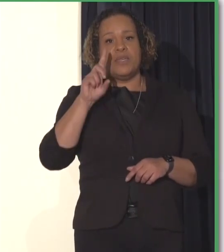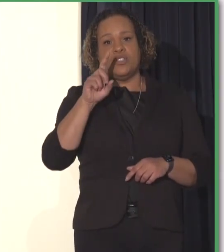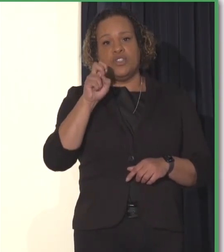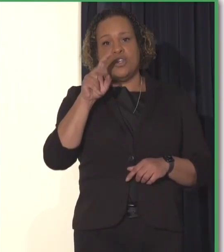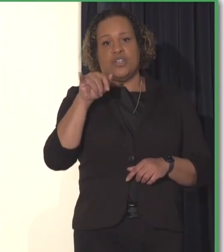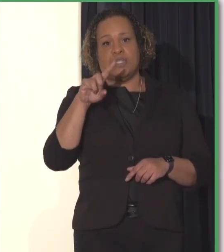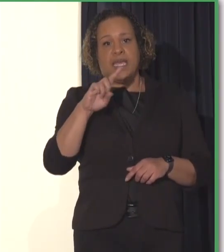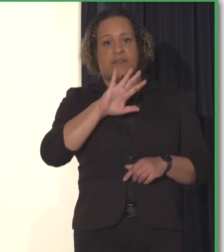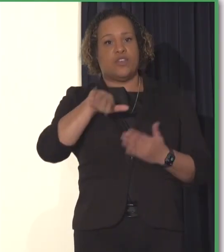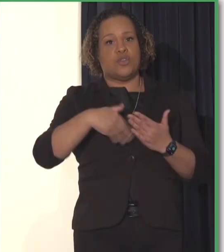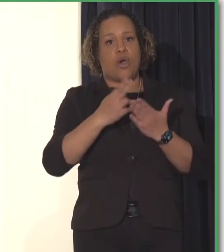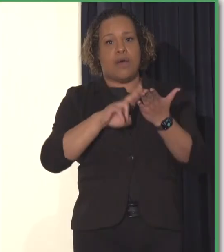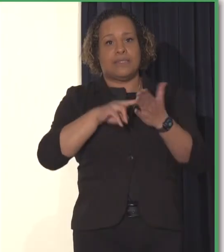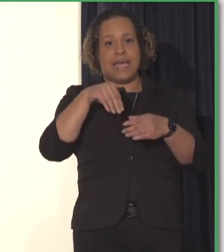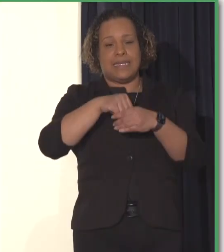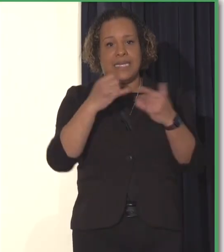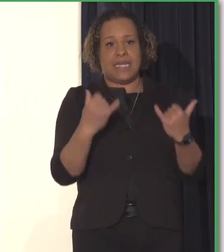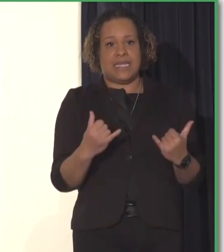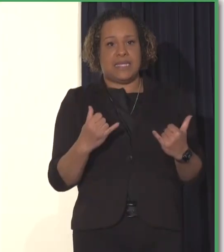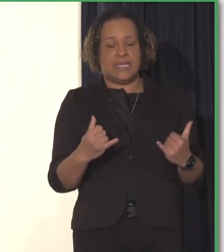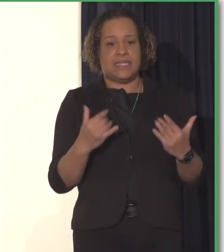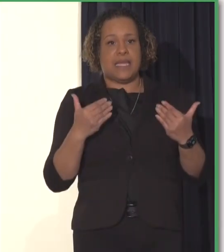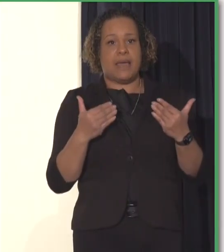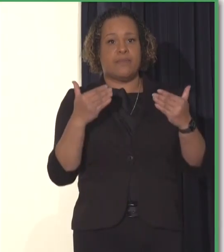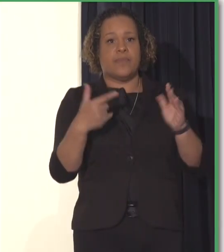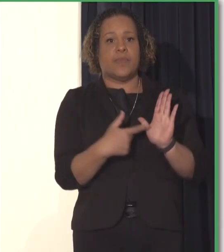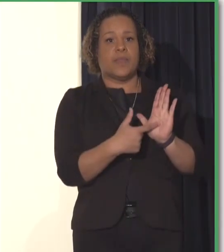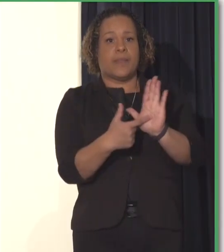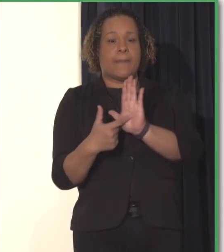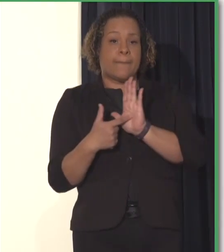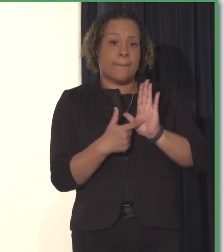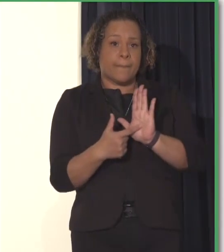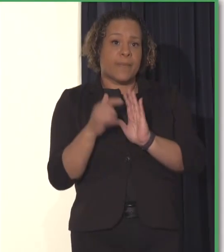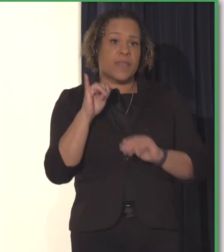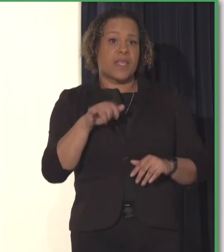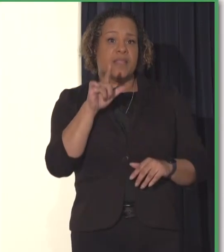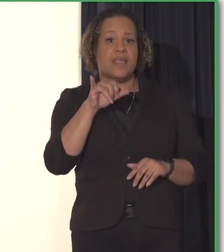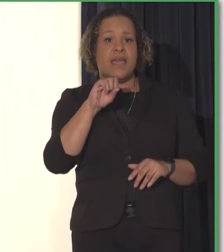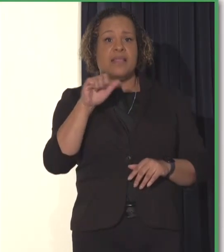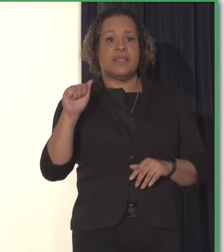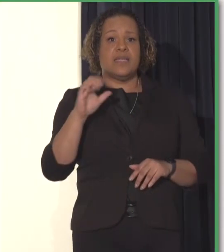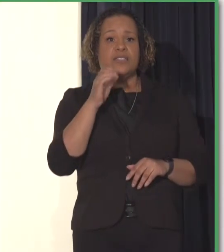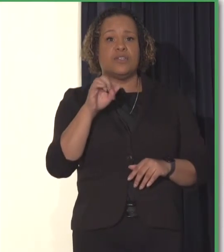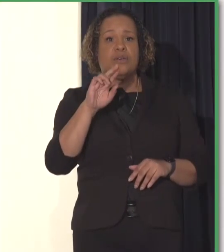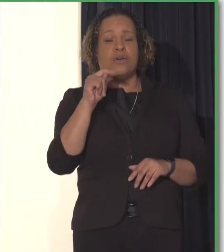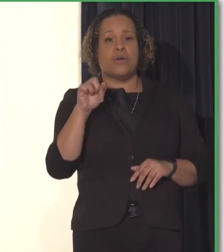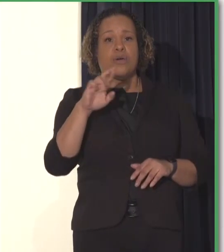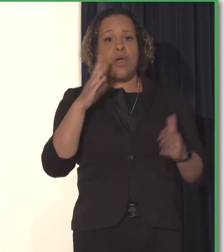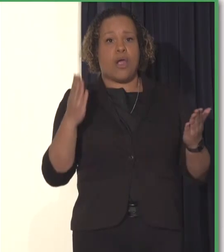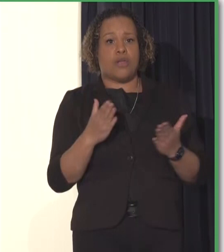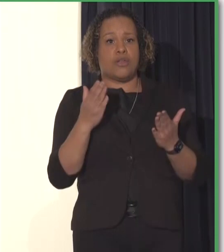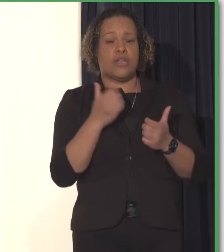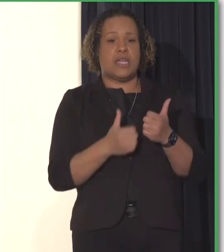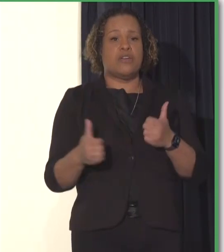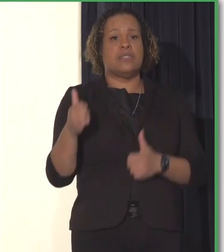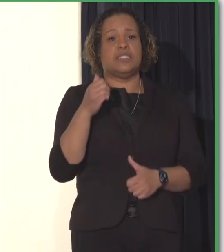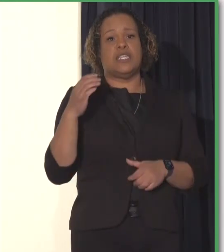All right, thank you very kindly, and let the record reflect that Commissioner Lisa Carter is here, the Chief of Police